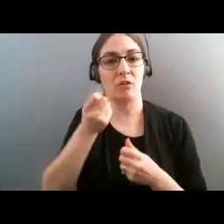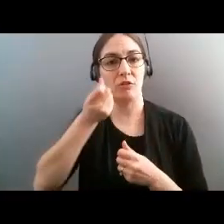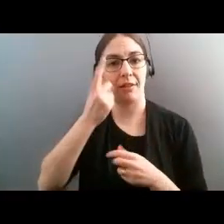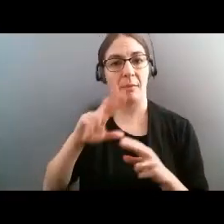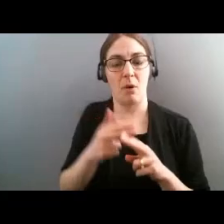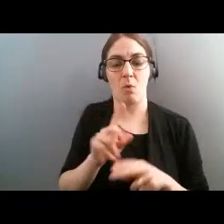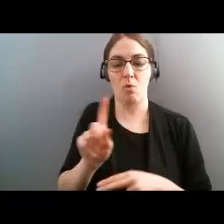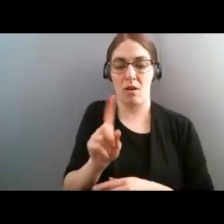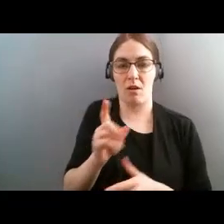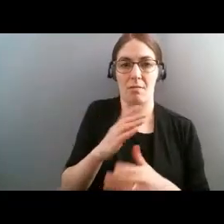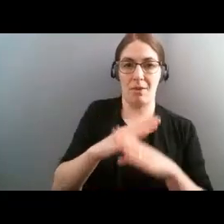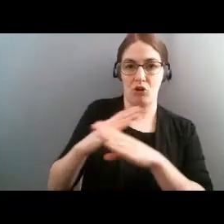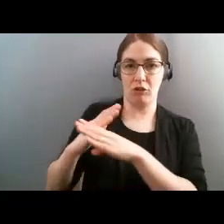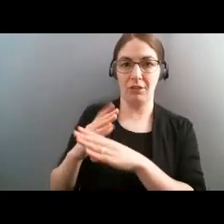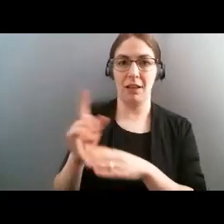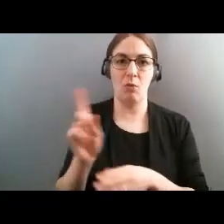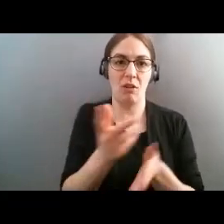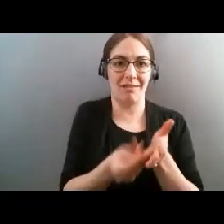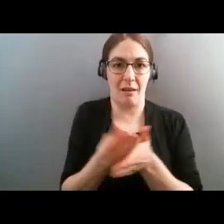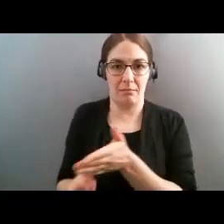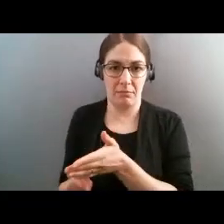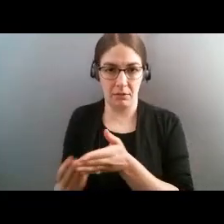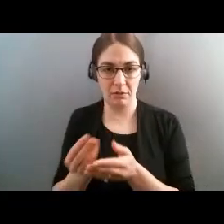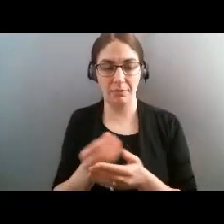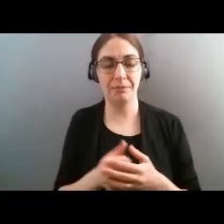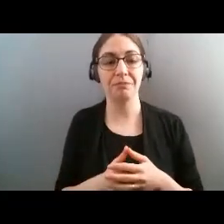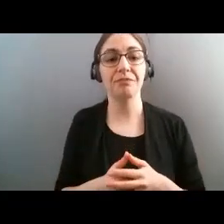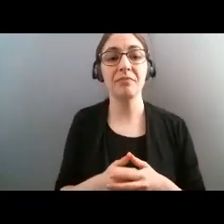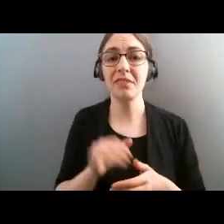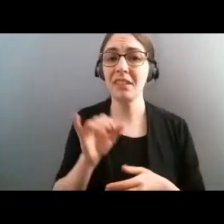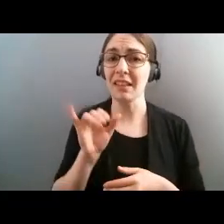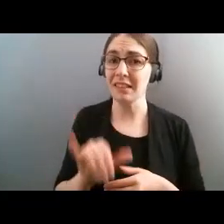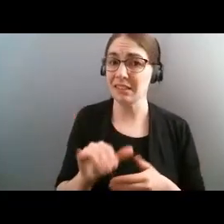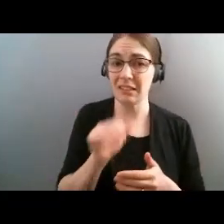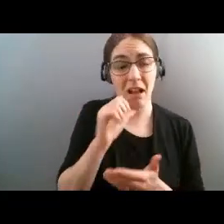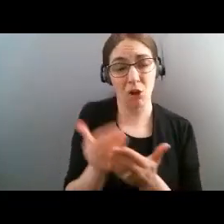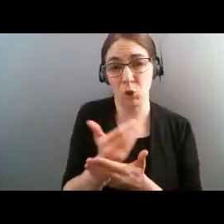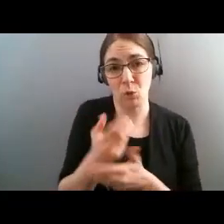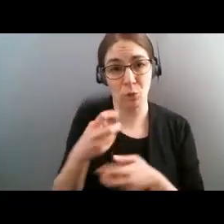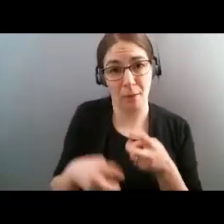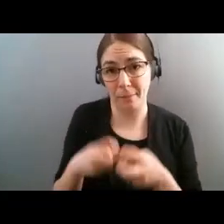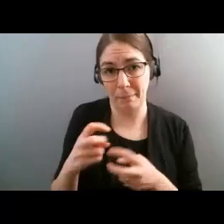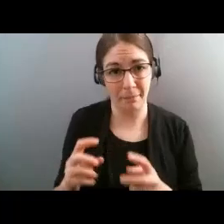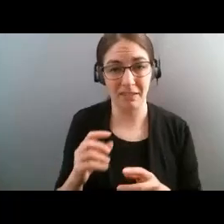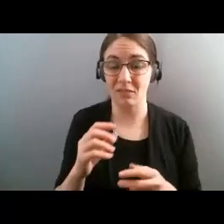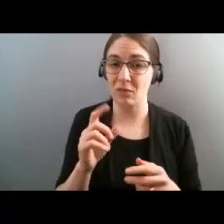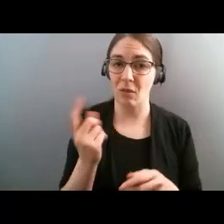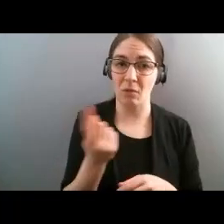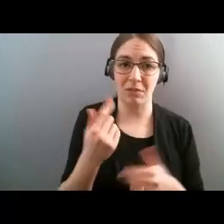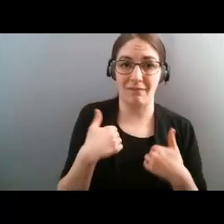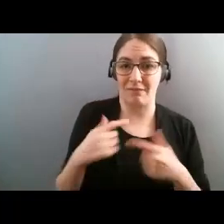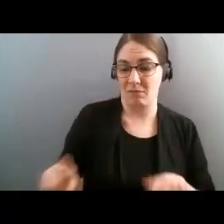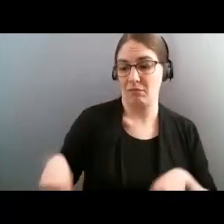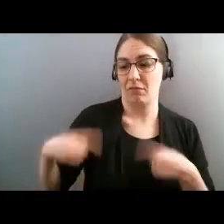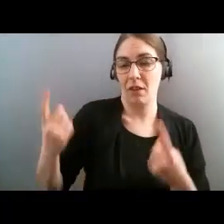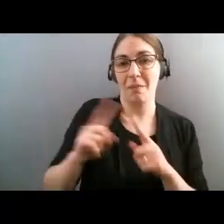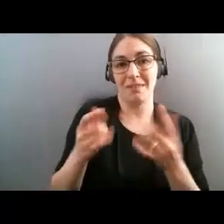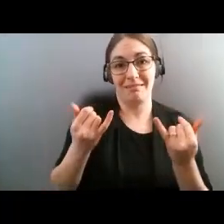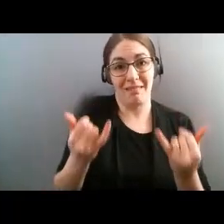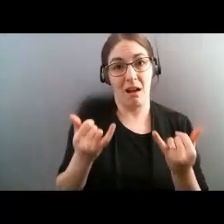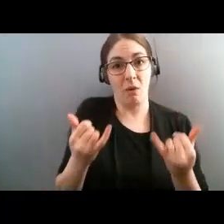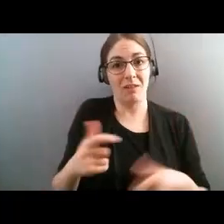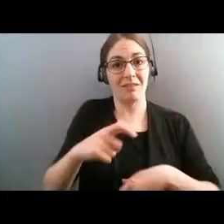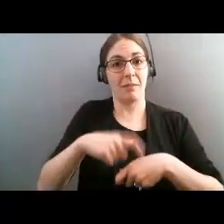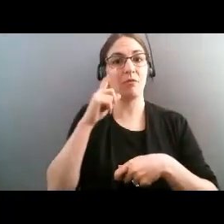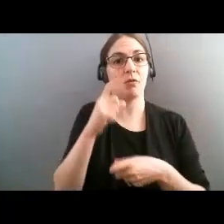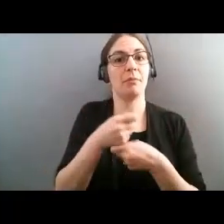Information access is a decades-old problem. It's not new, but now is the time to make sustainable change in language